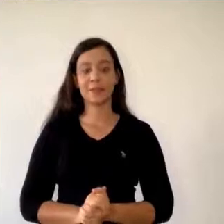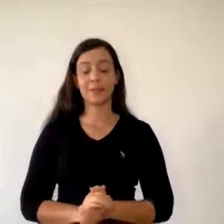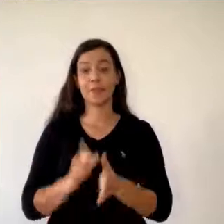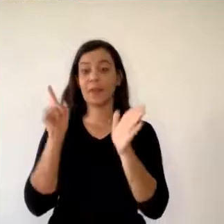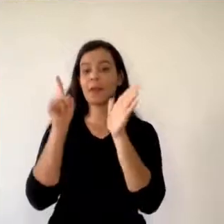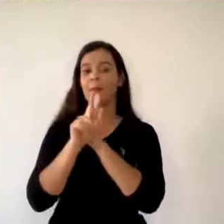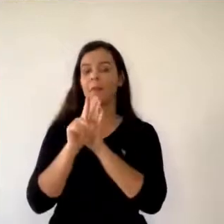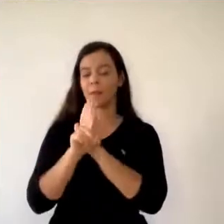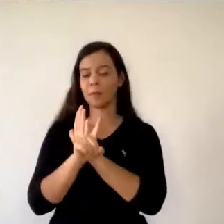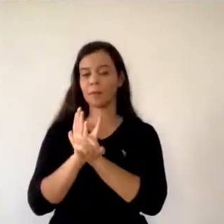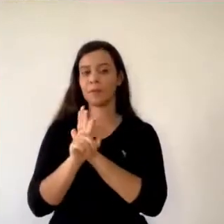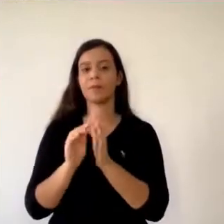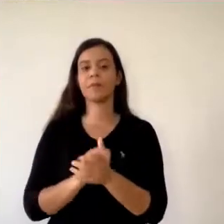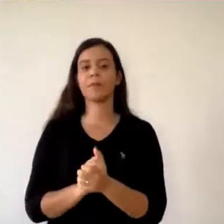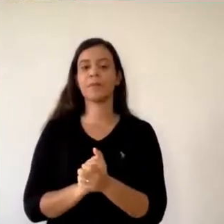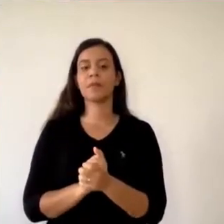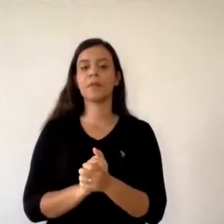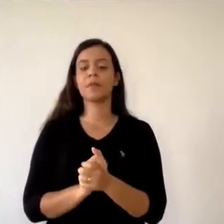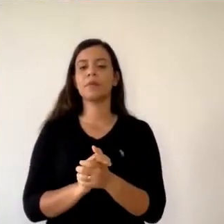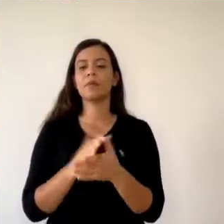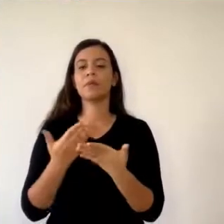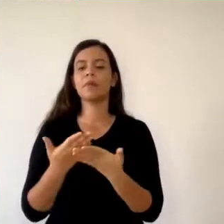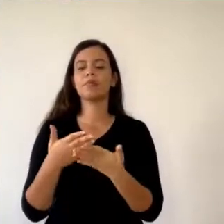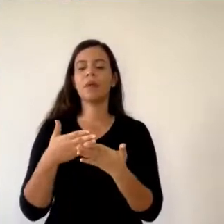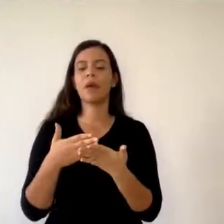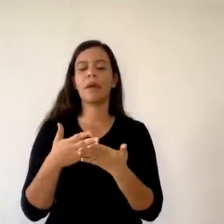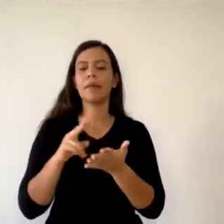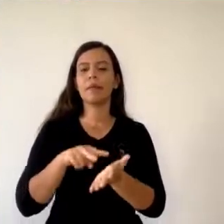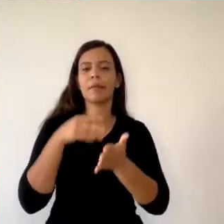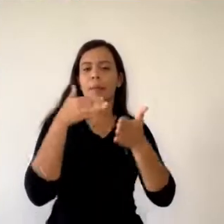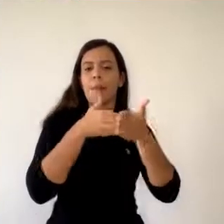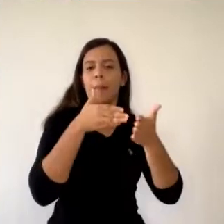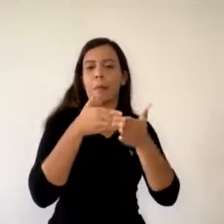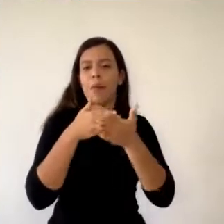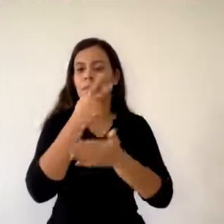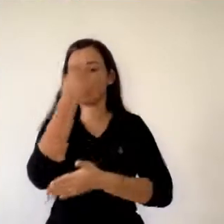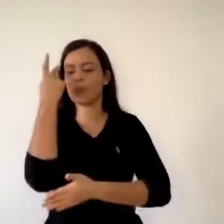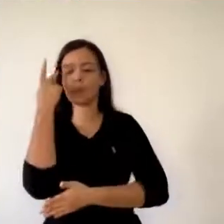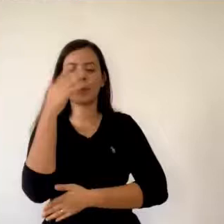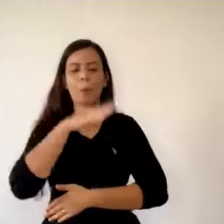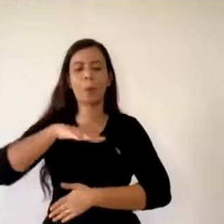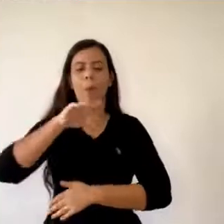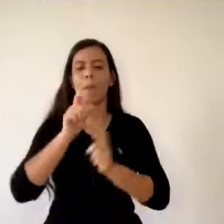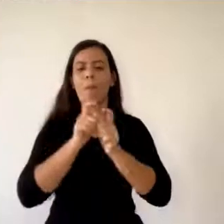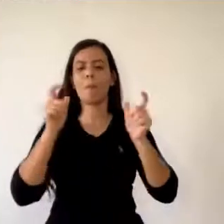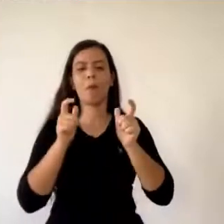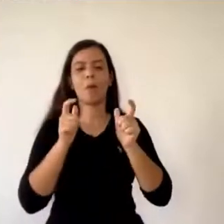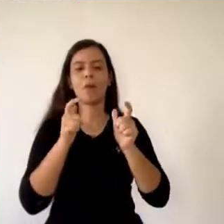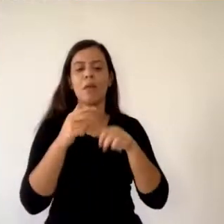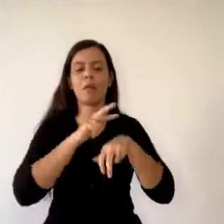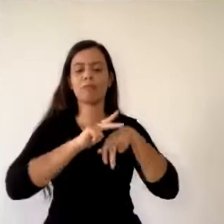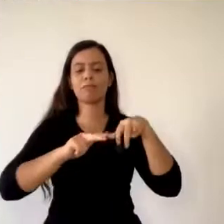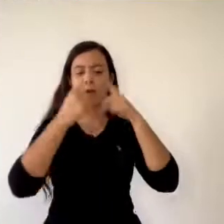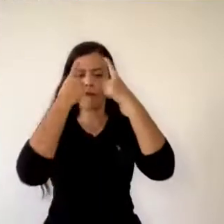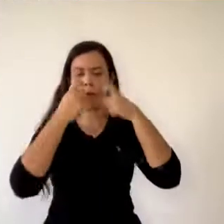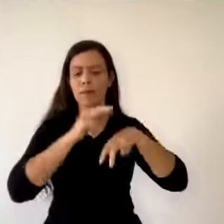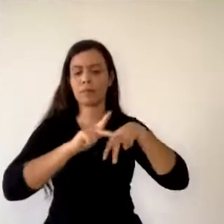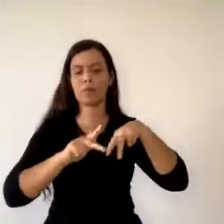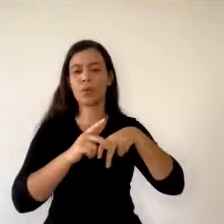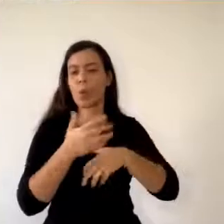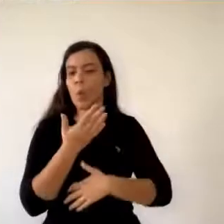And the question is, how are we going to combat the resistance to combating issues